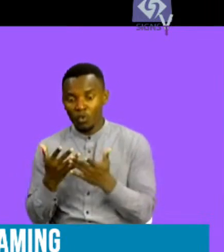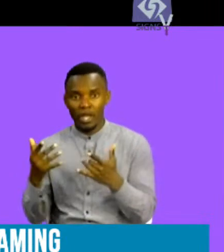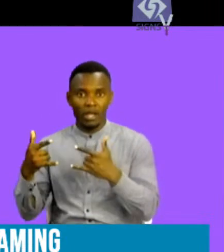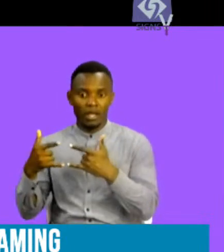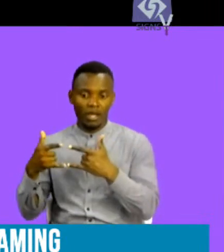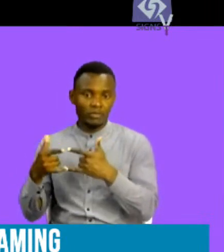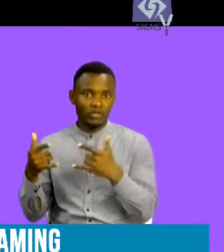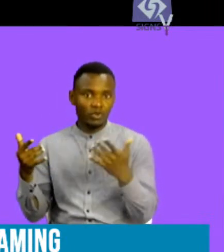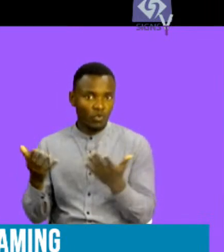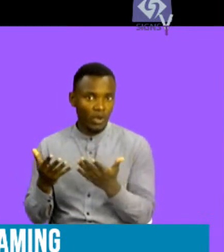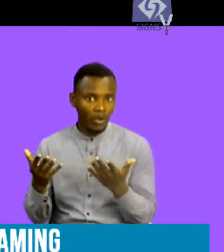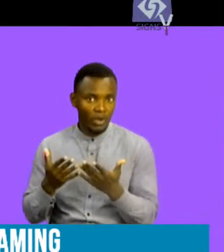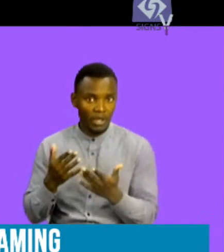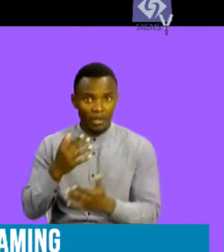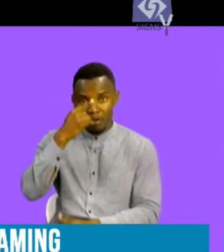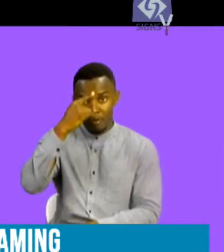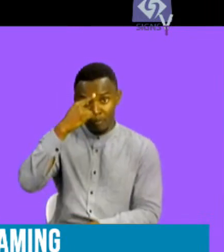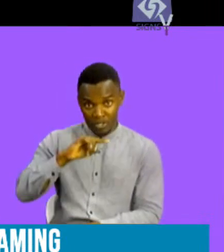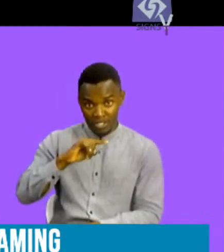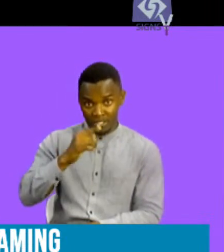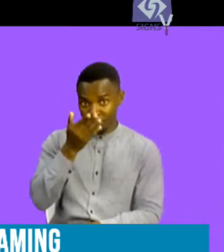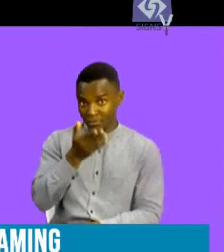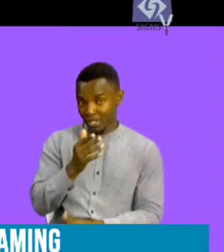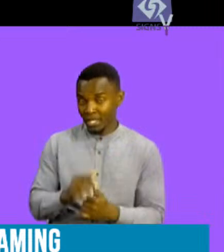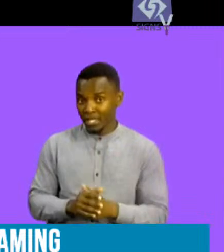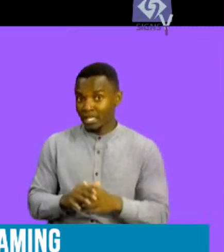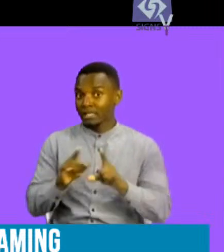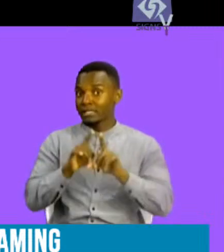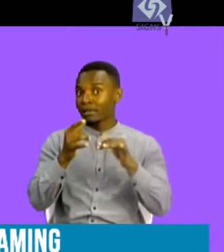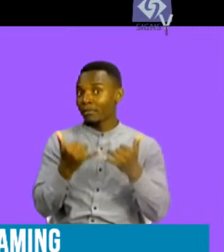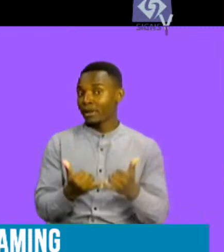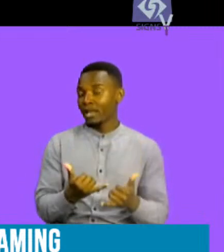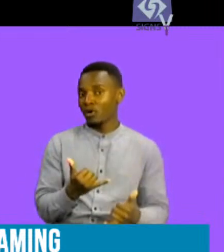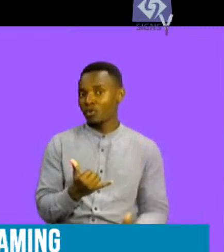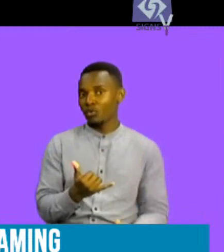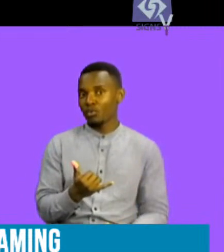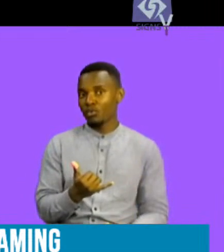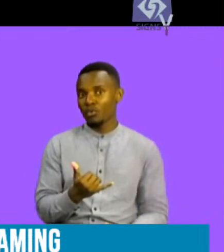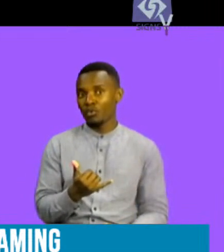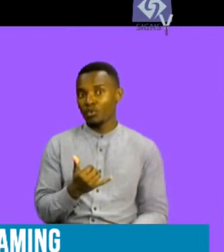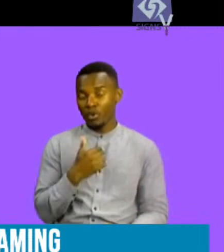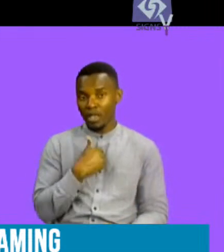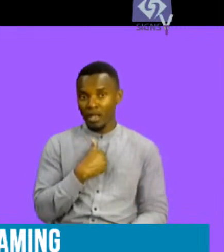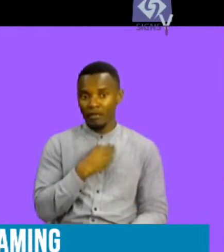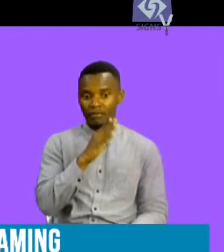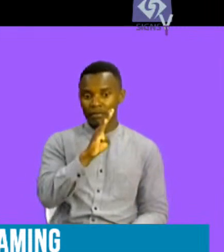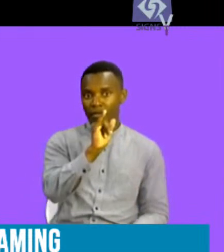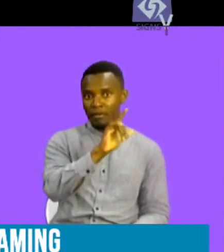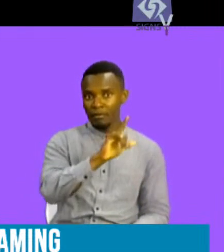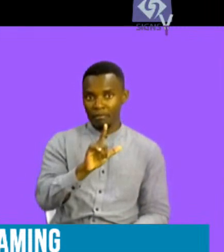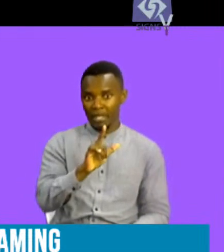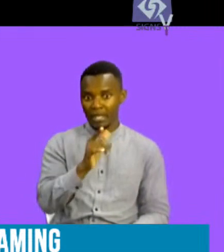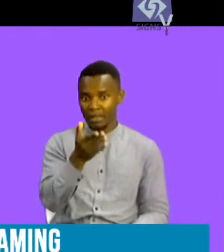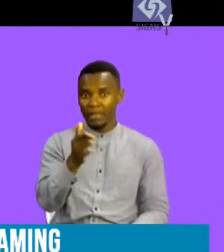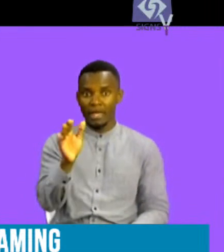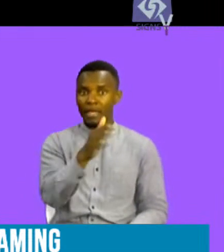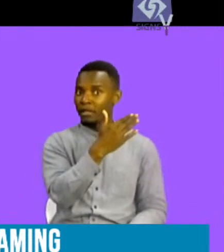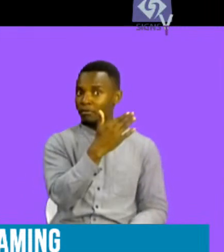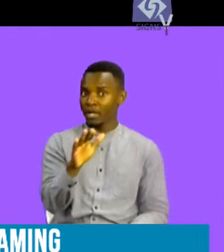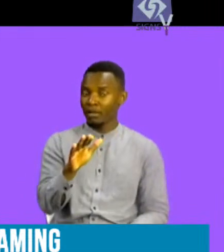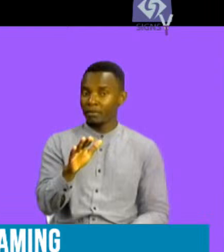in policies. So right now, as we talk, you remember there is a bill in Parliament, the PWD